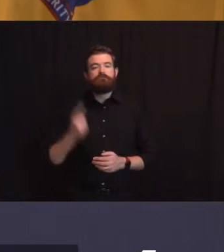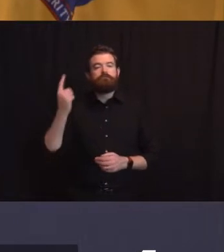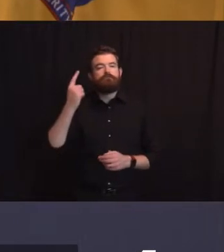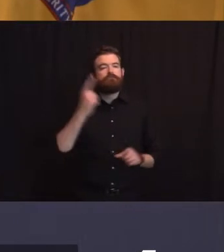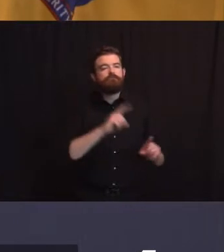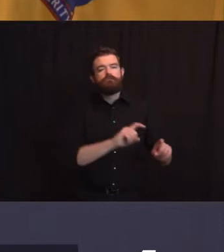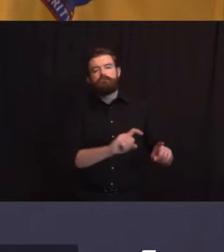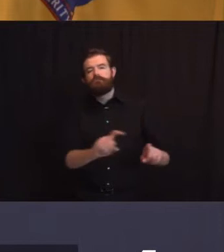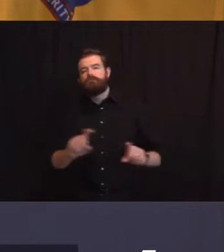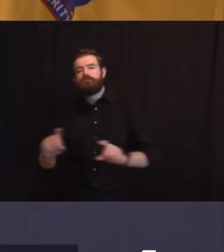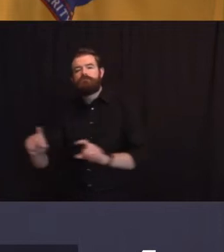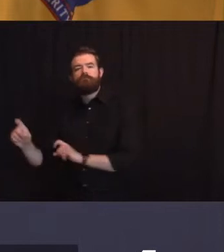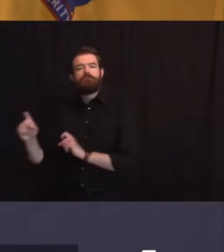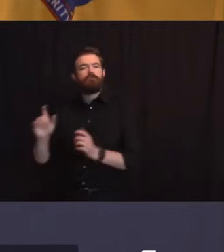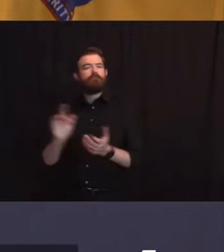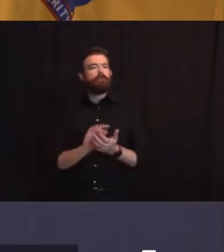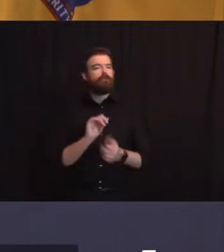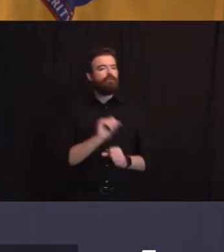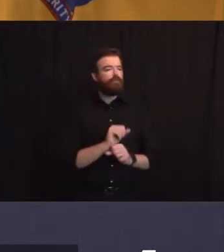longer than now.